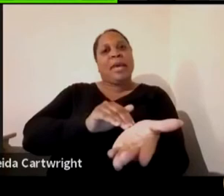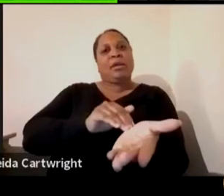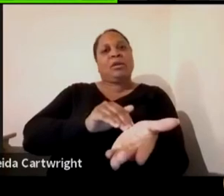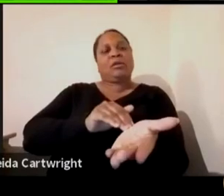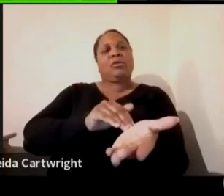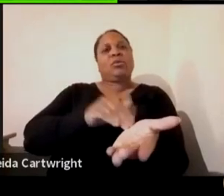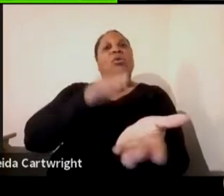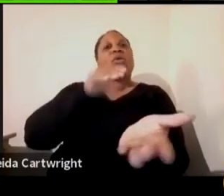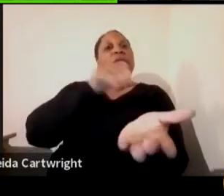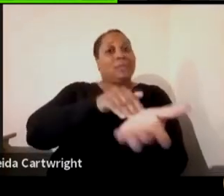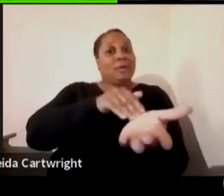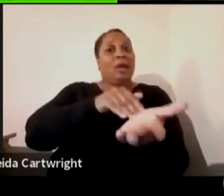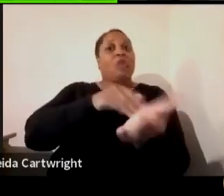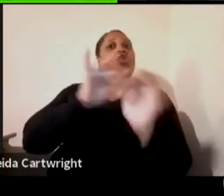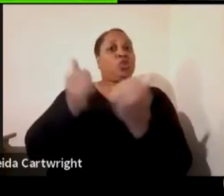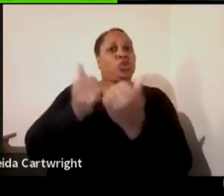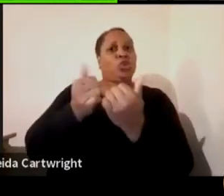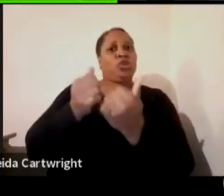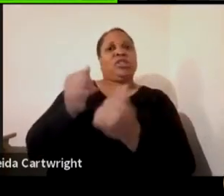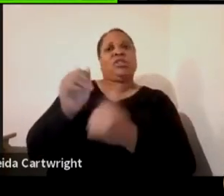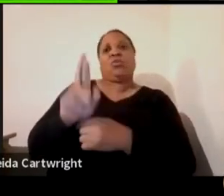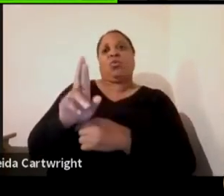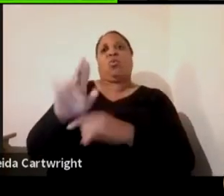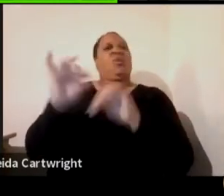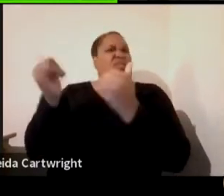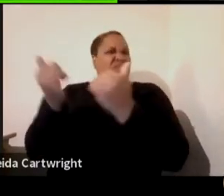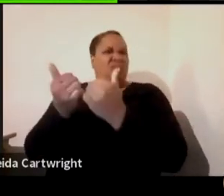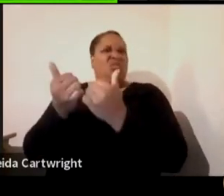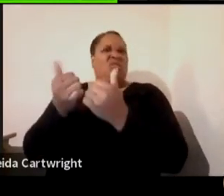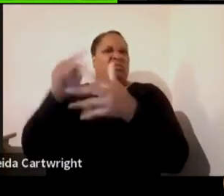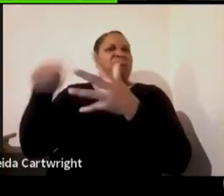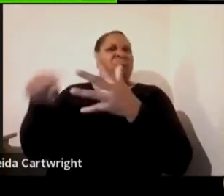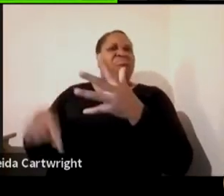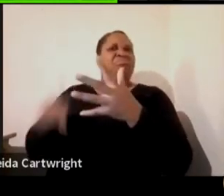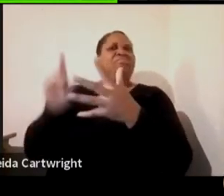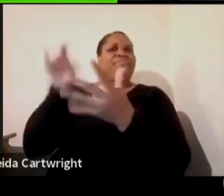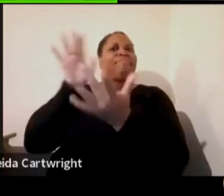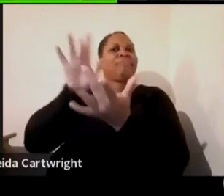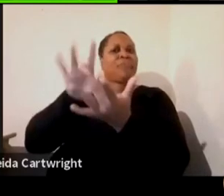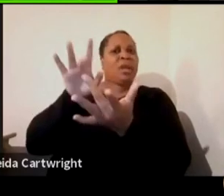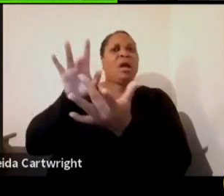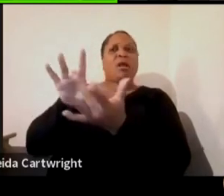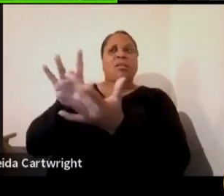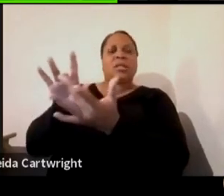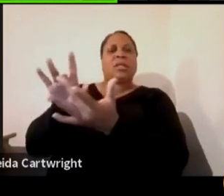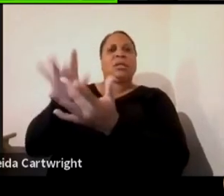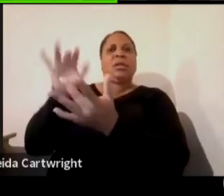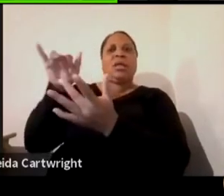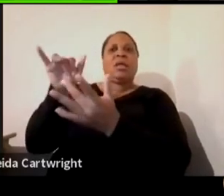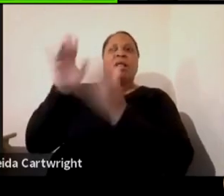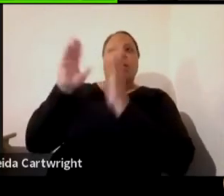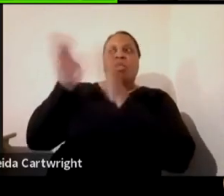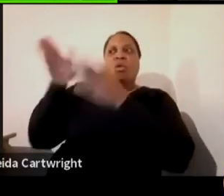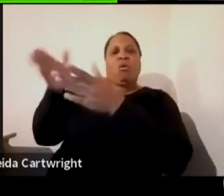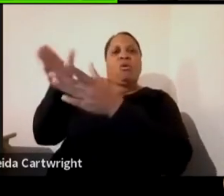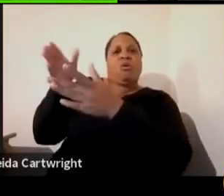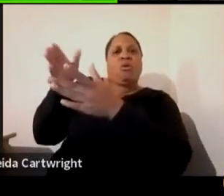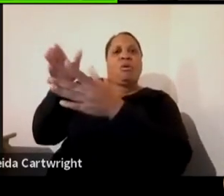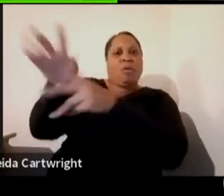Doctors Association or other associations, then you should reach out to the particular focal point who has